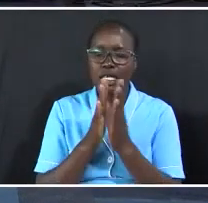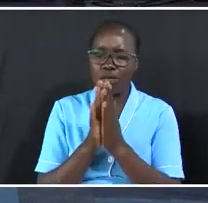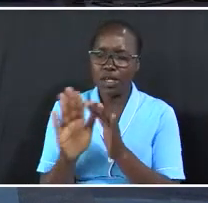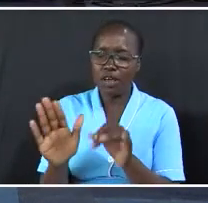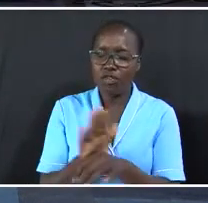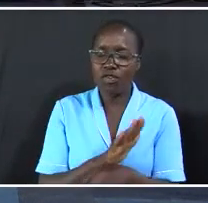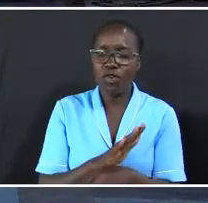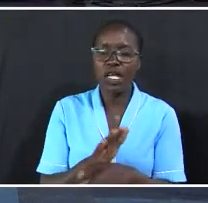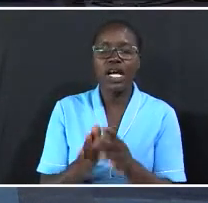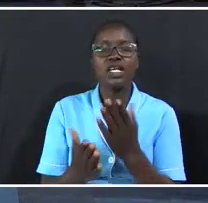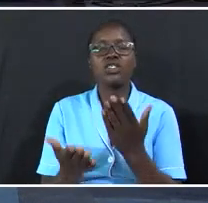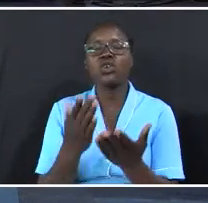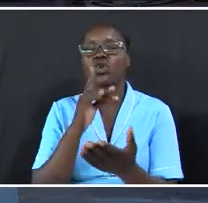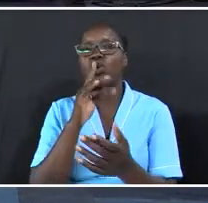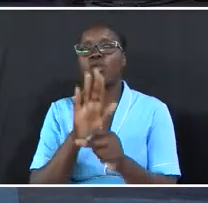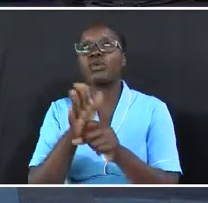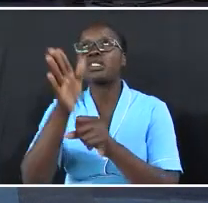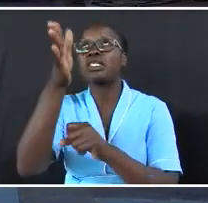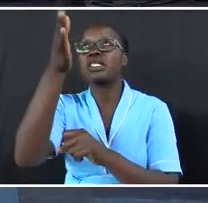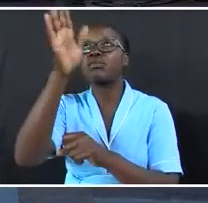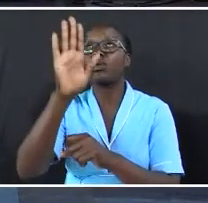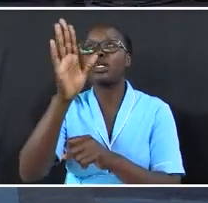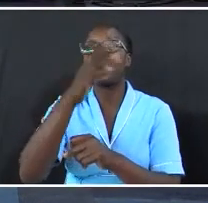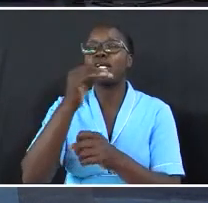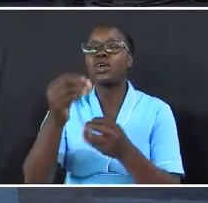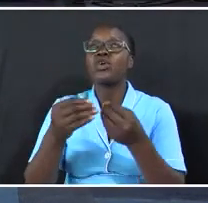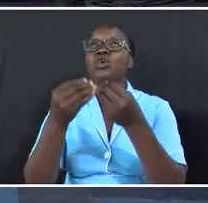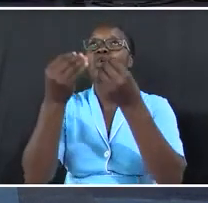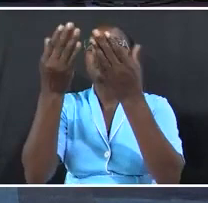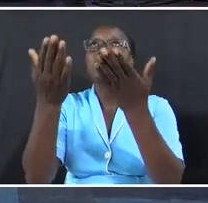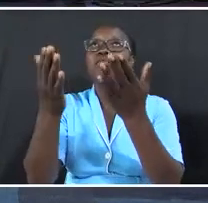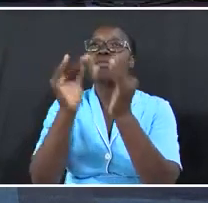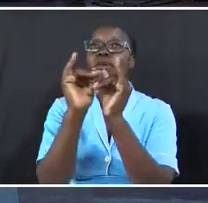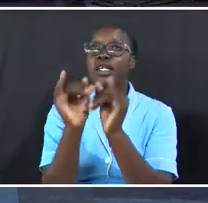prayerfully as though you are promising him and you're giving him